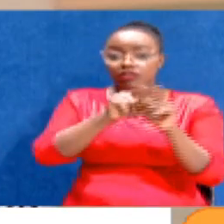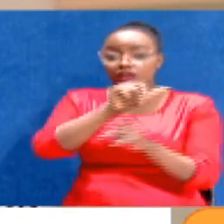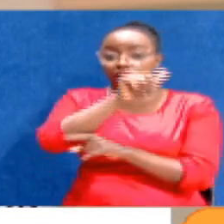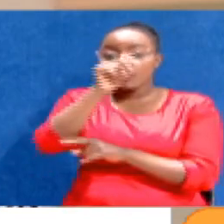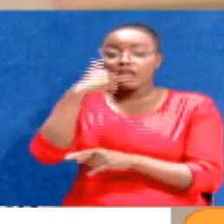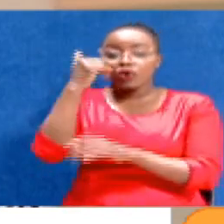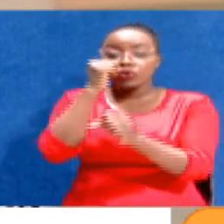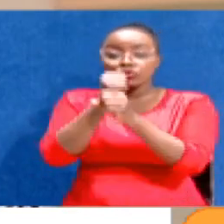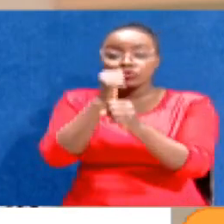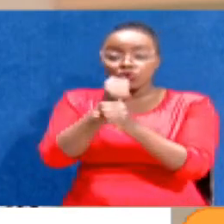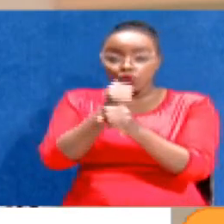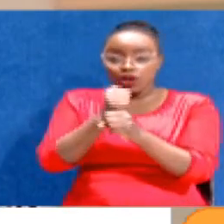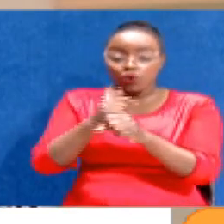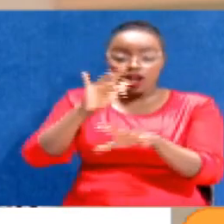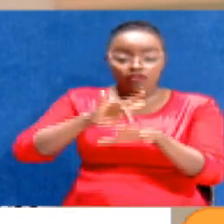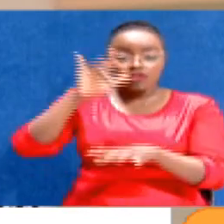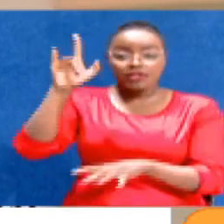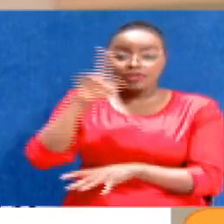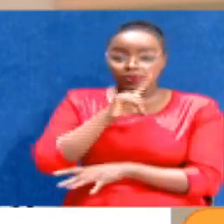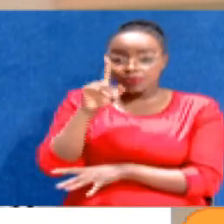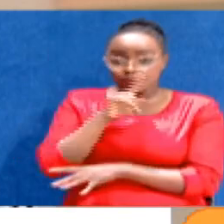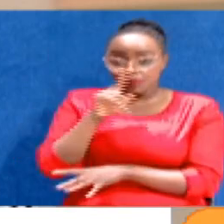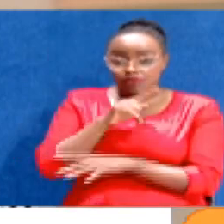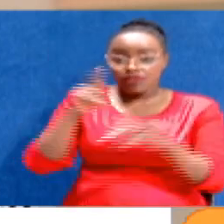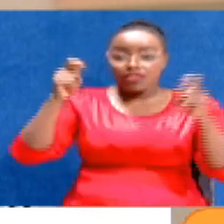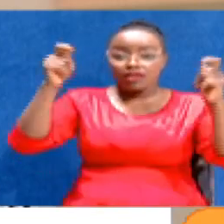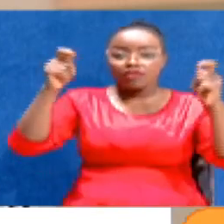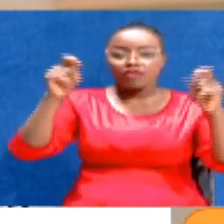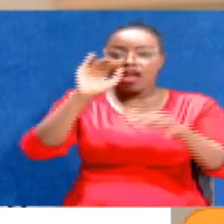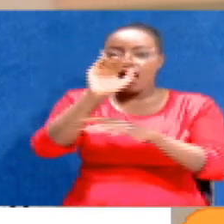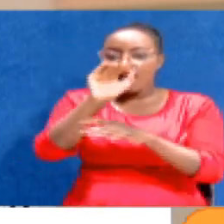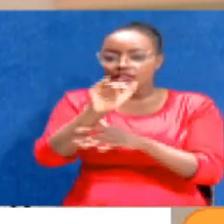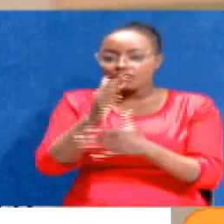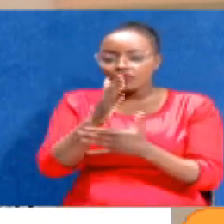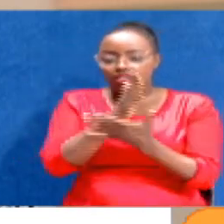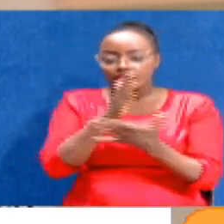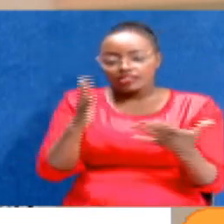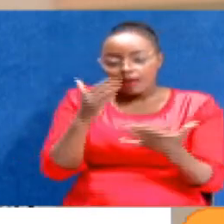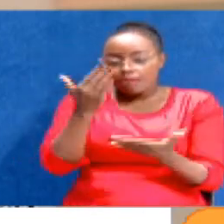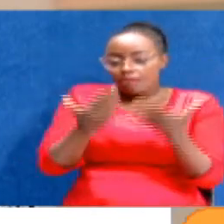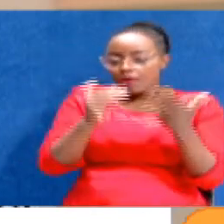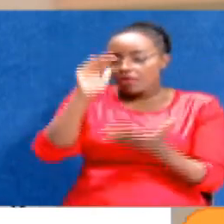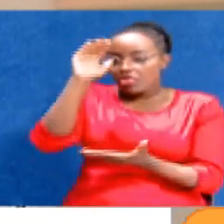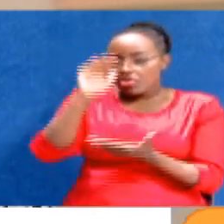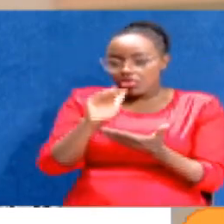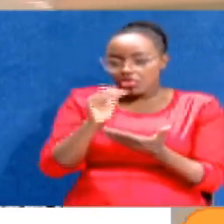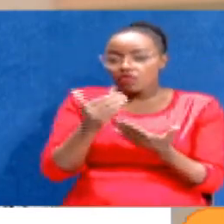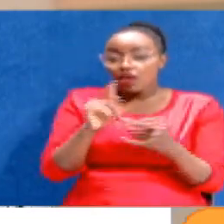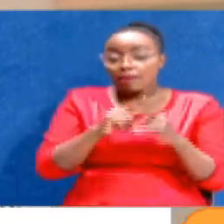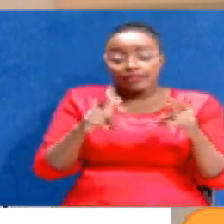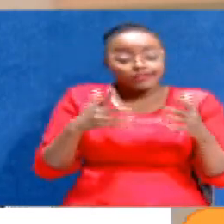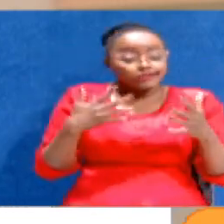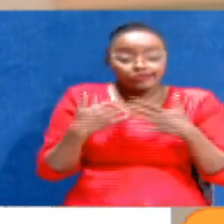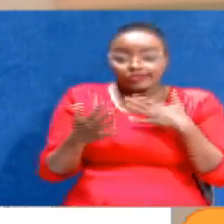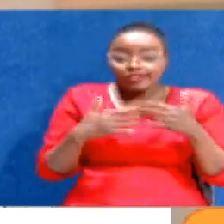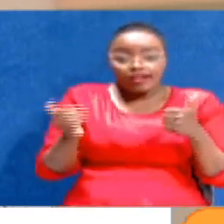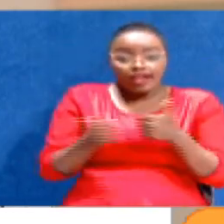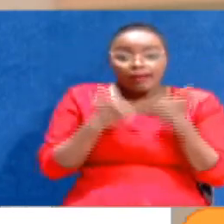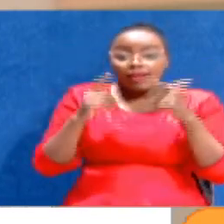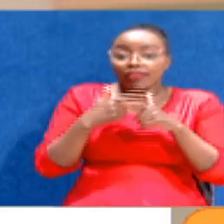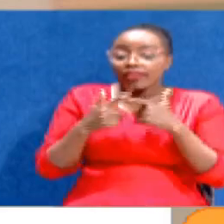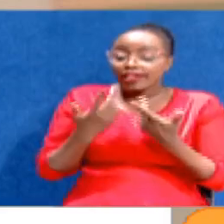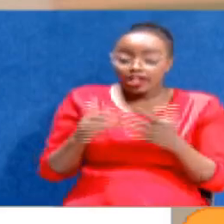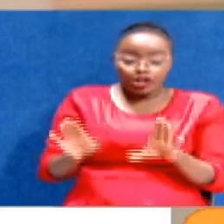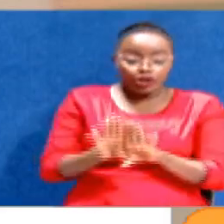others whose work was adversely affected, demonstrated, asking for some concessions. But it is what it is, and the lockdown